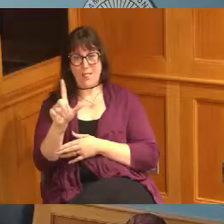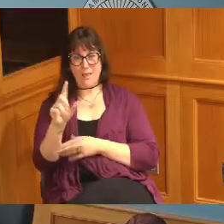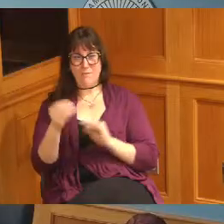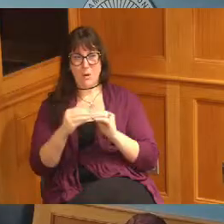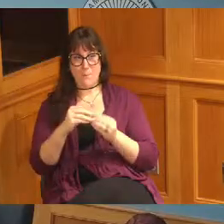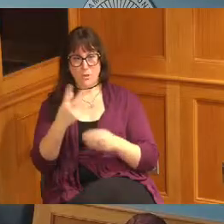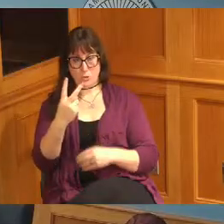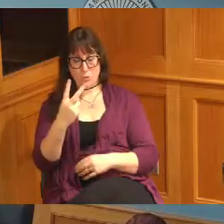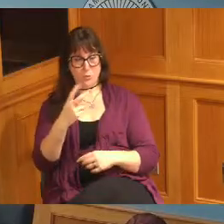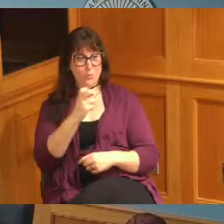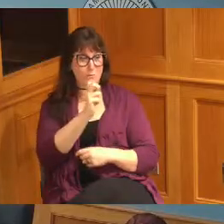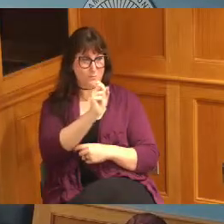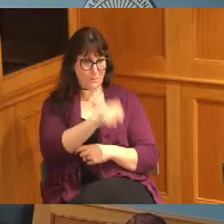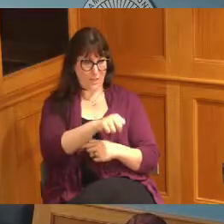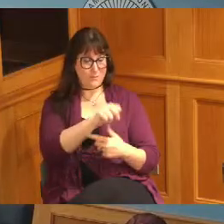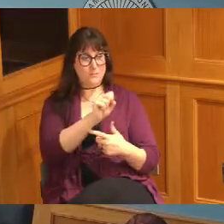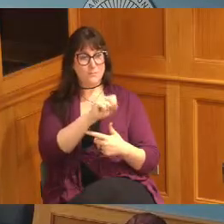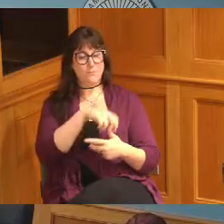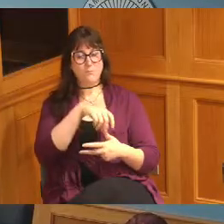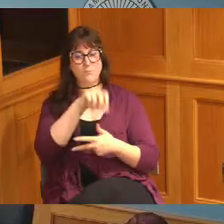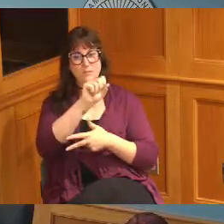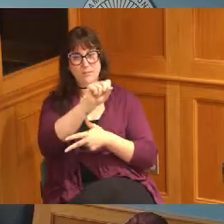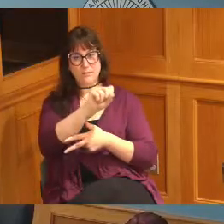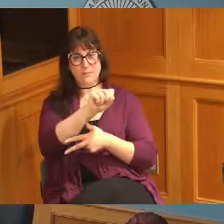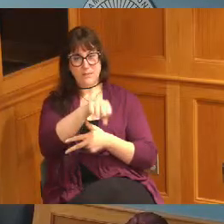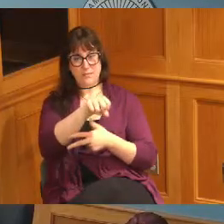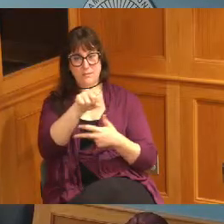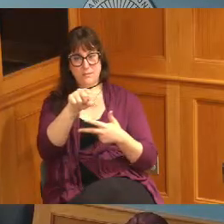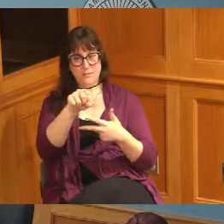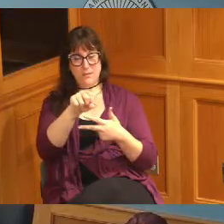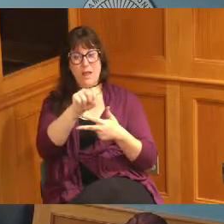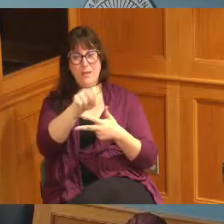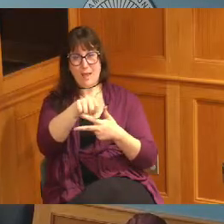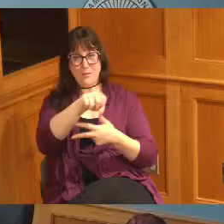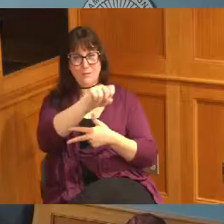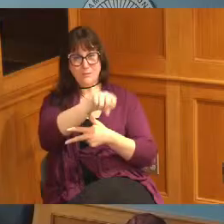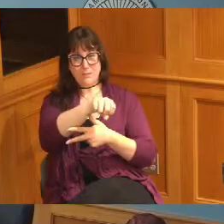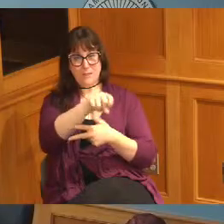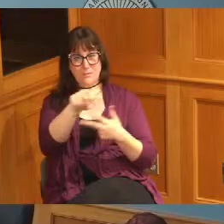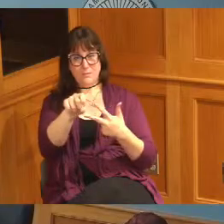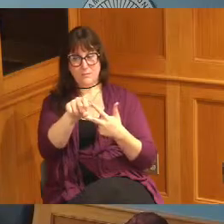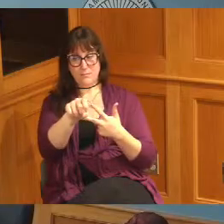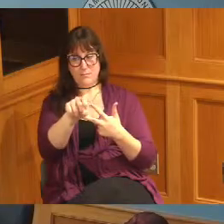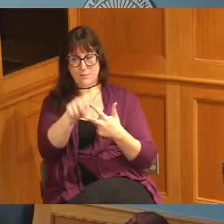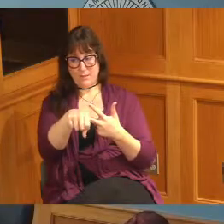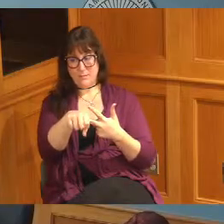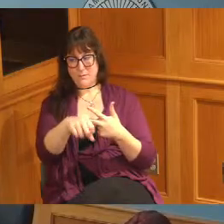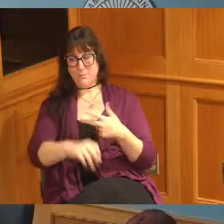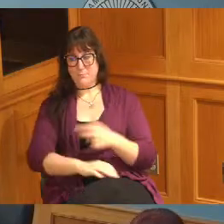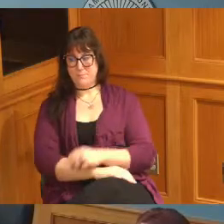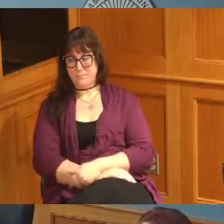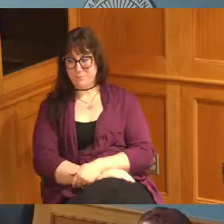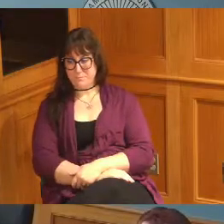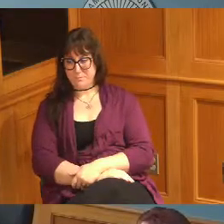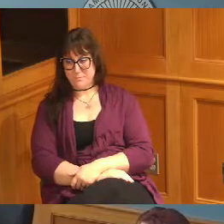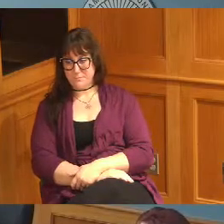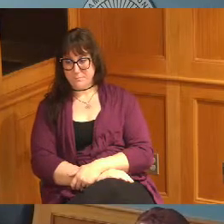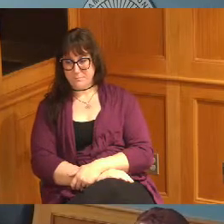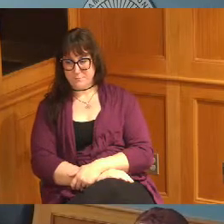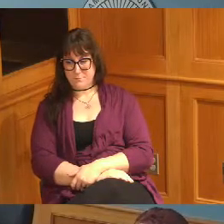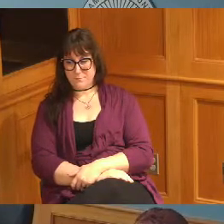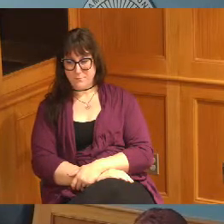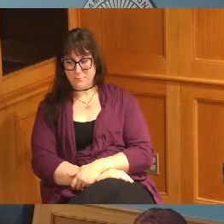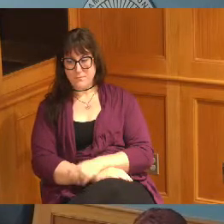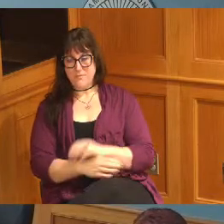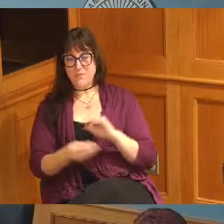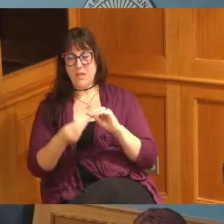2. Second. Commissioner Dreehouse? Yes? Commissioner Summer Dumas? Yes. Commissioner Reese? Thank you, Commissioners. And by